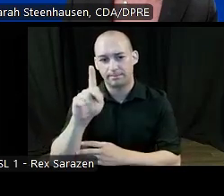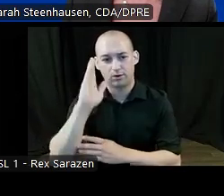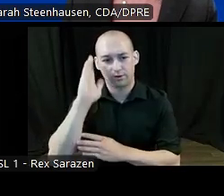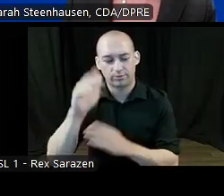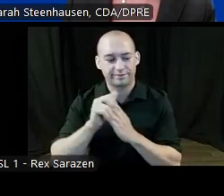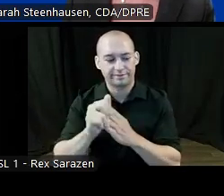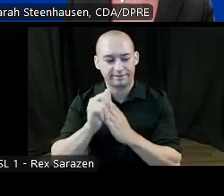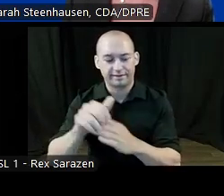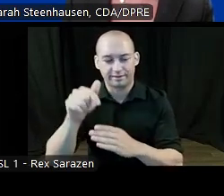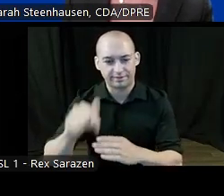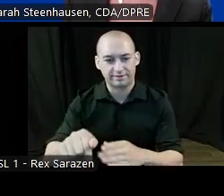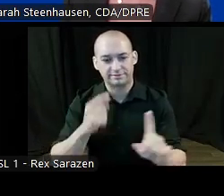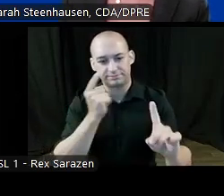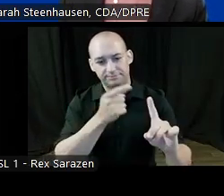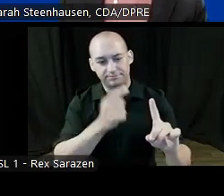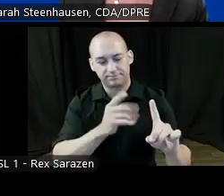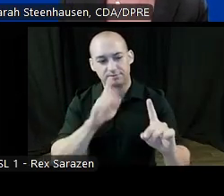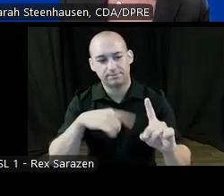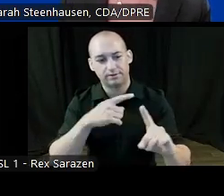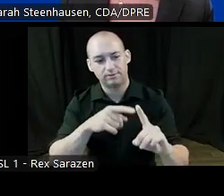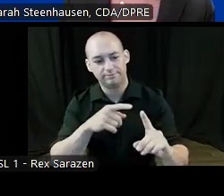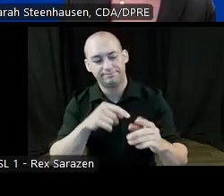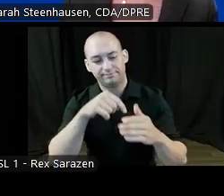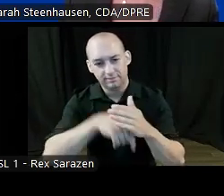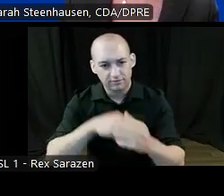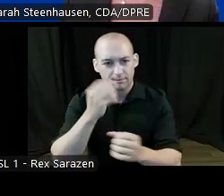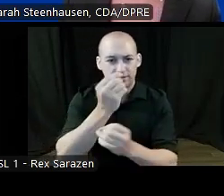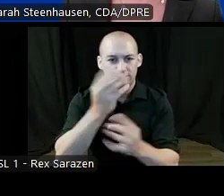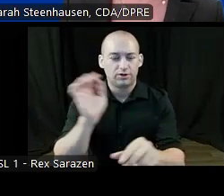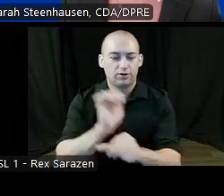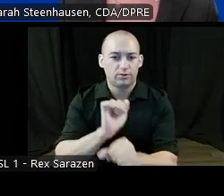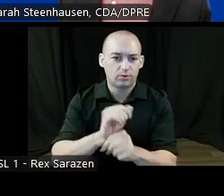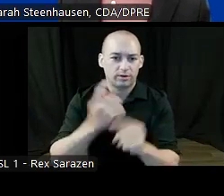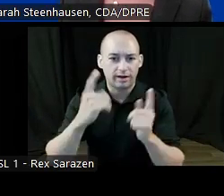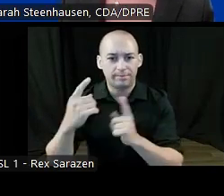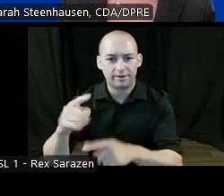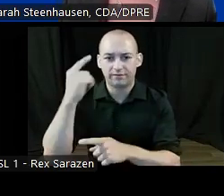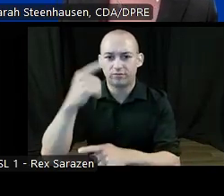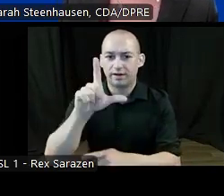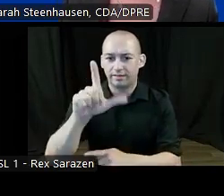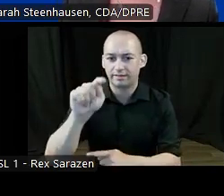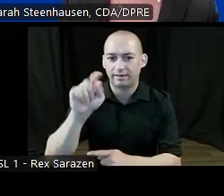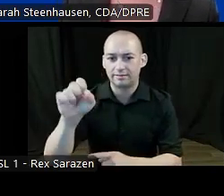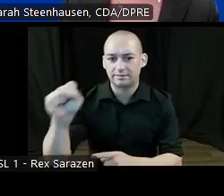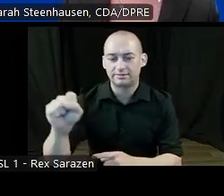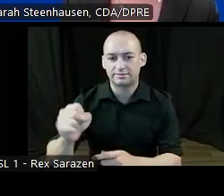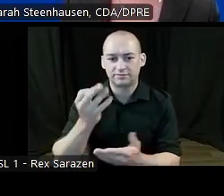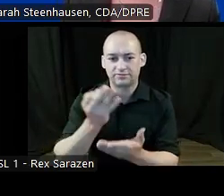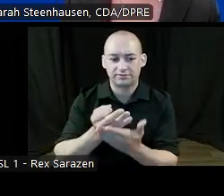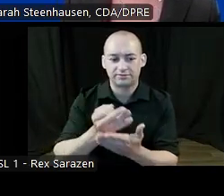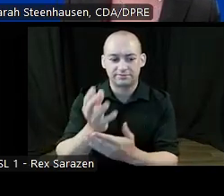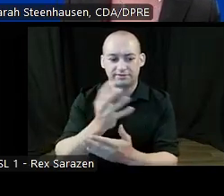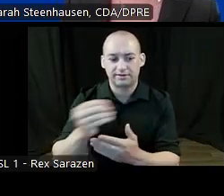about kind of the detail in the work underway for LTSS financing and affordability